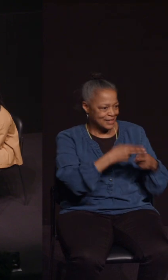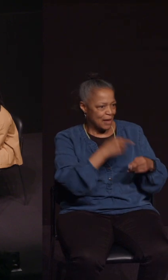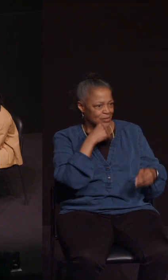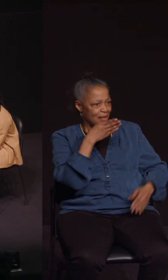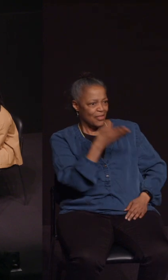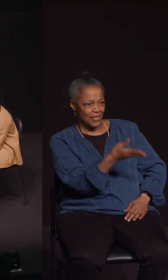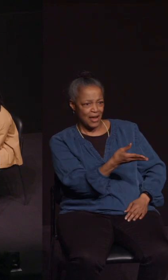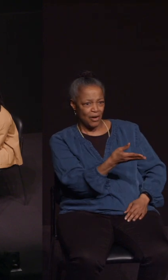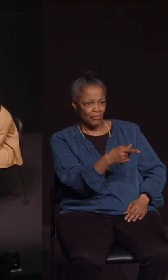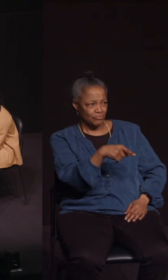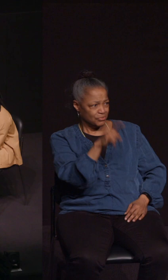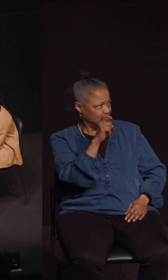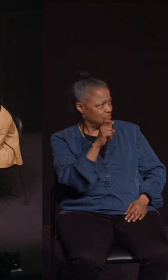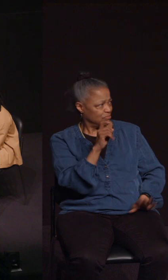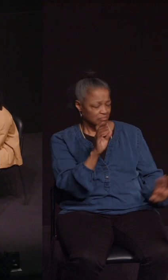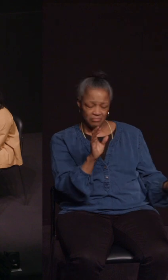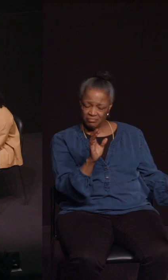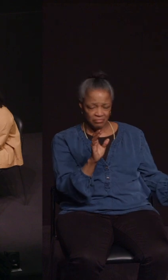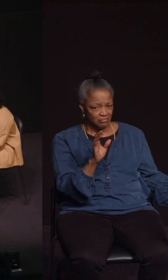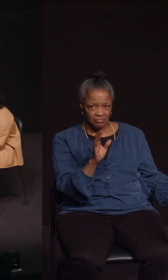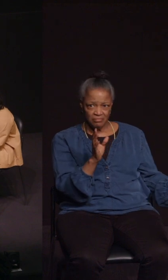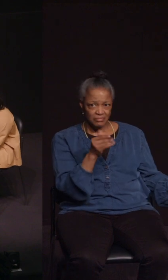That nobody knew about.